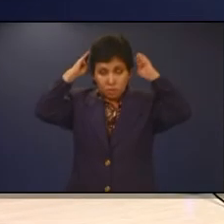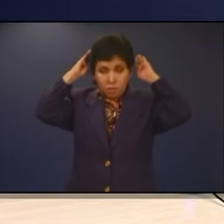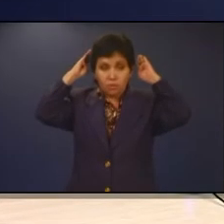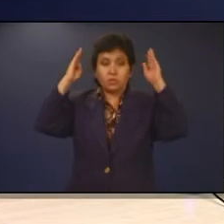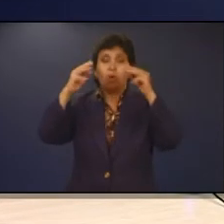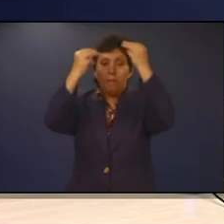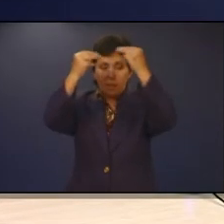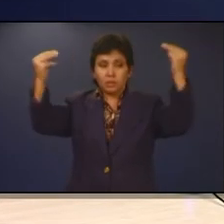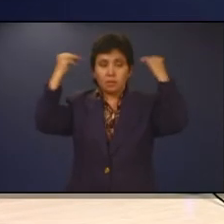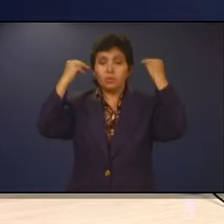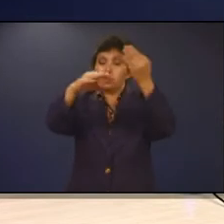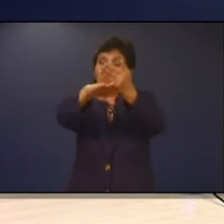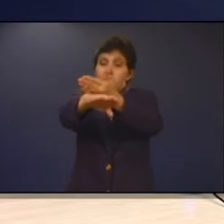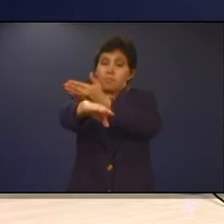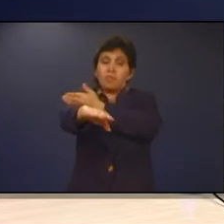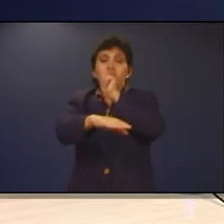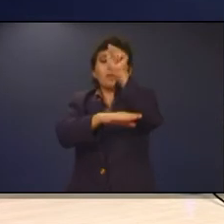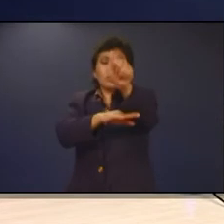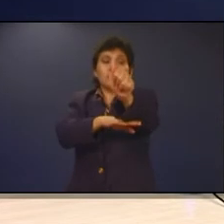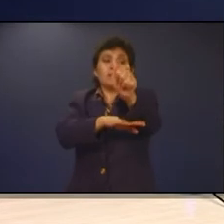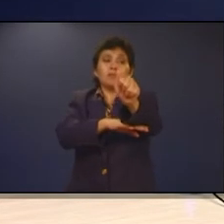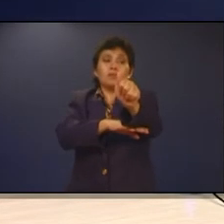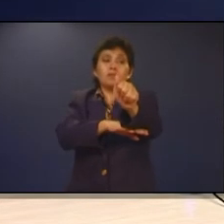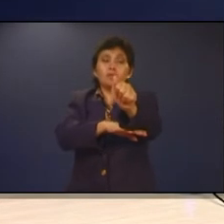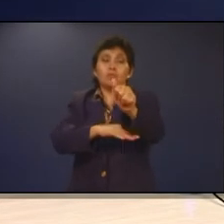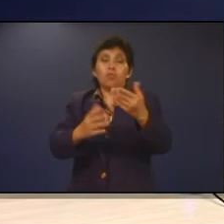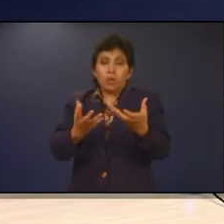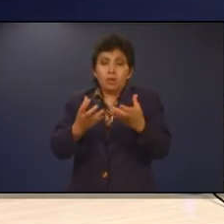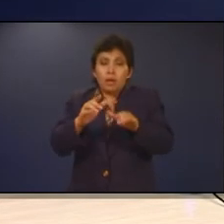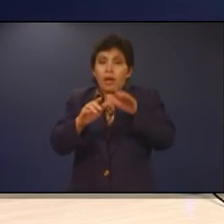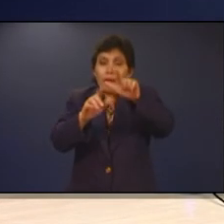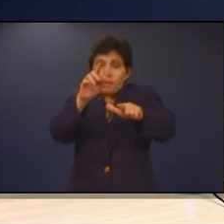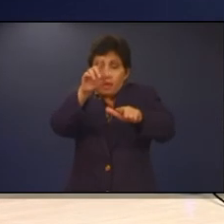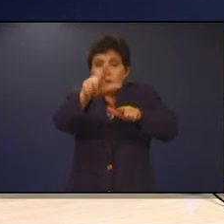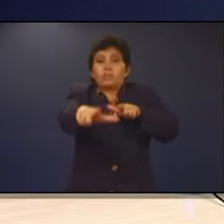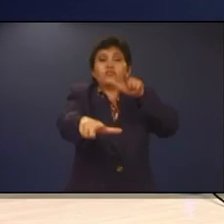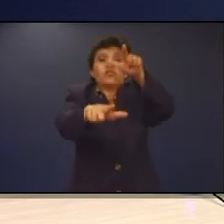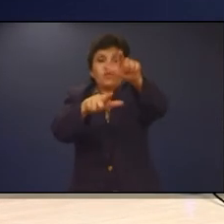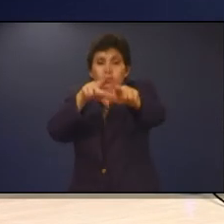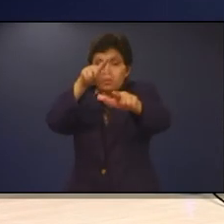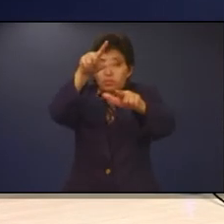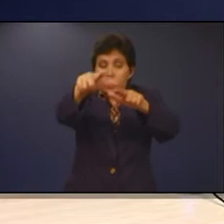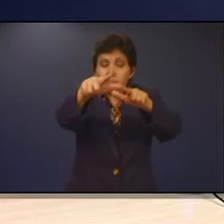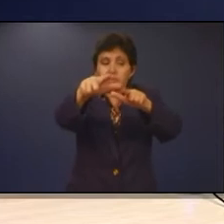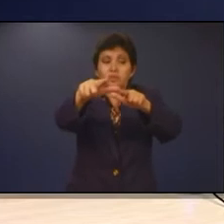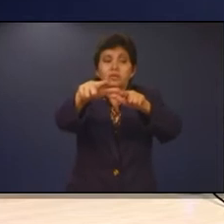or master's because you want to improve yourself. You are just another step towards your ideal self.